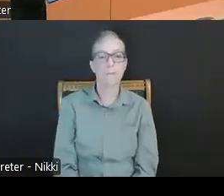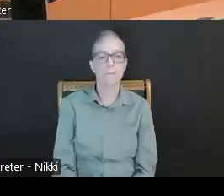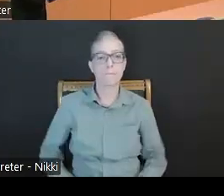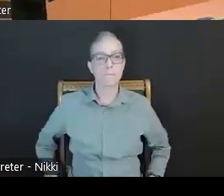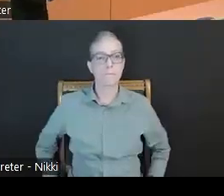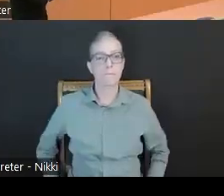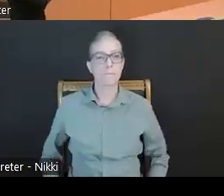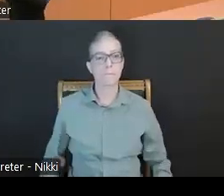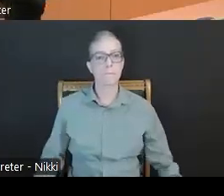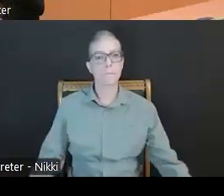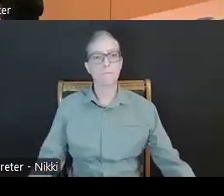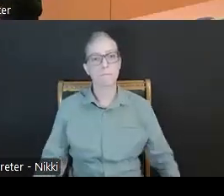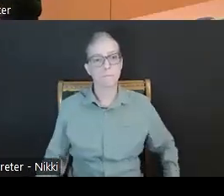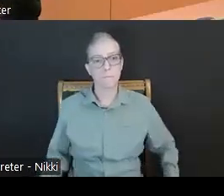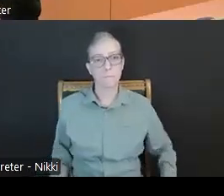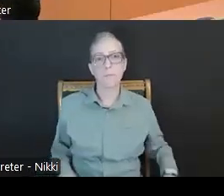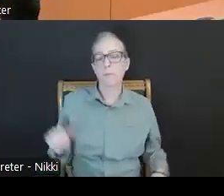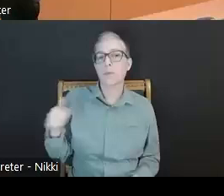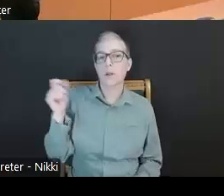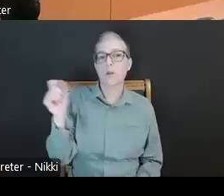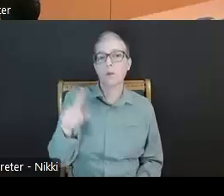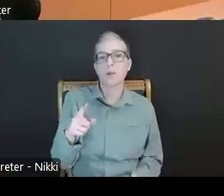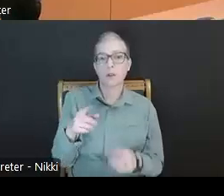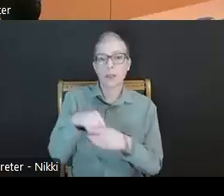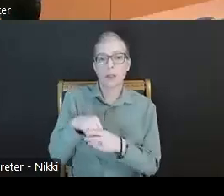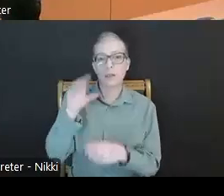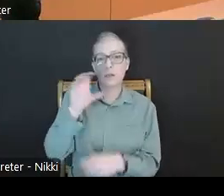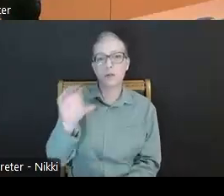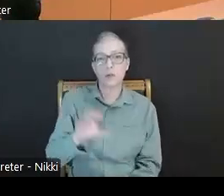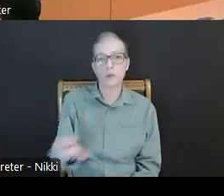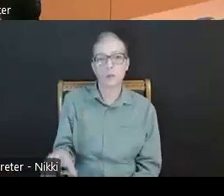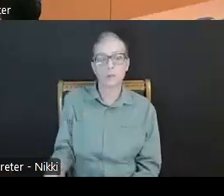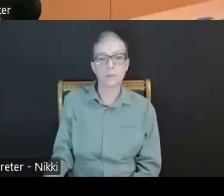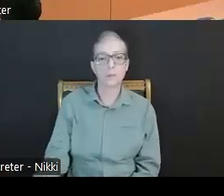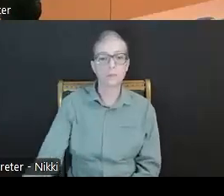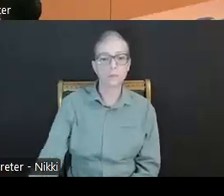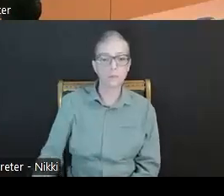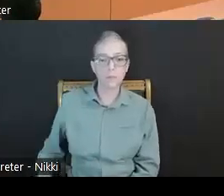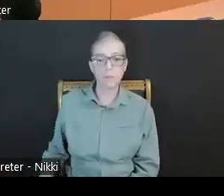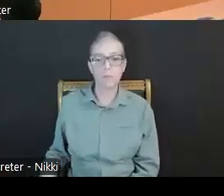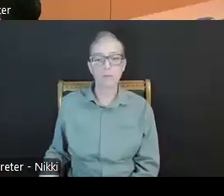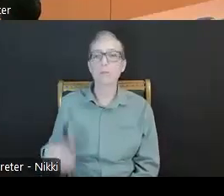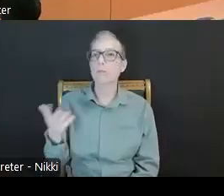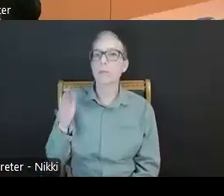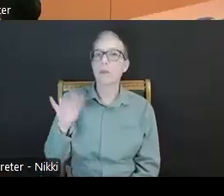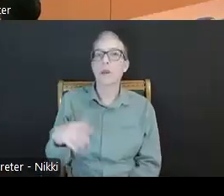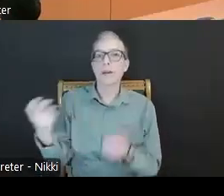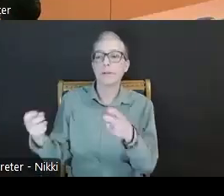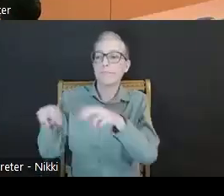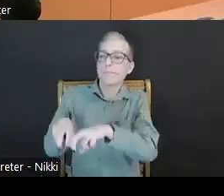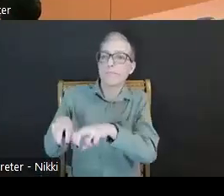And Sungsu, we have another question coming in over Zoom. What does the ride-along entail in terms